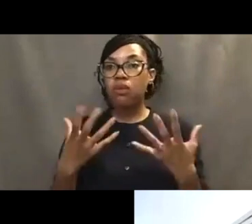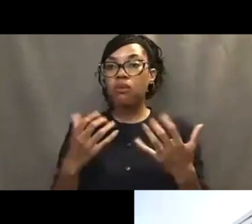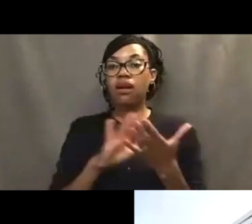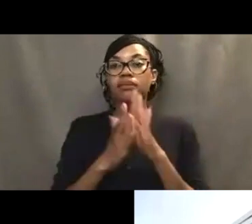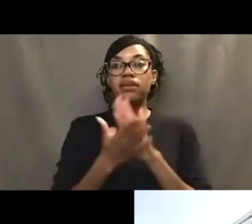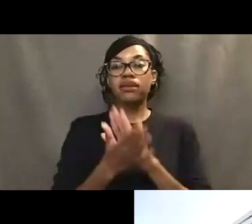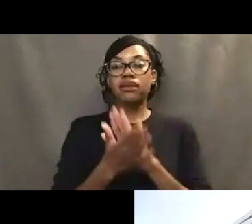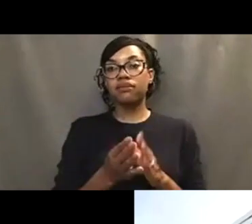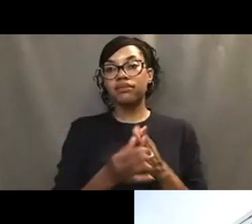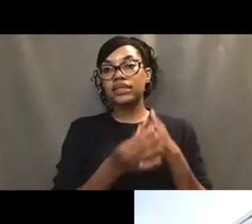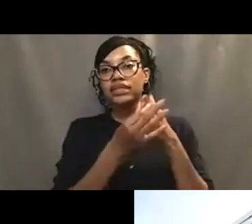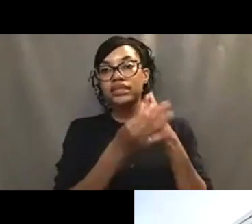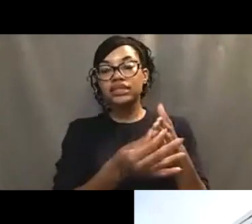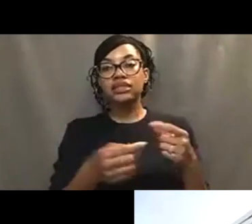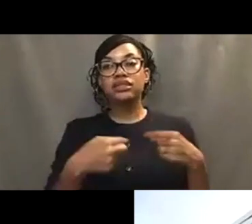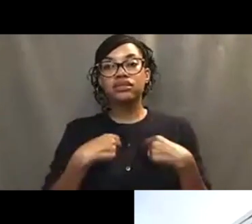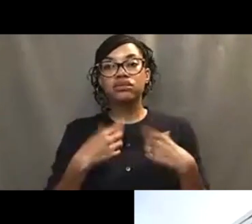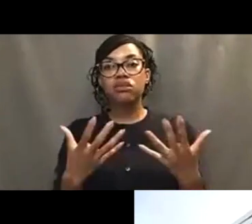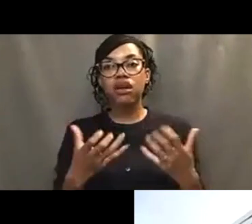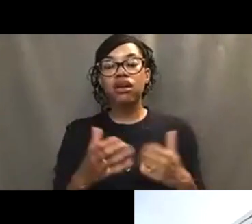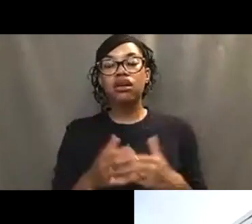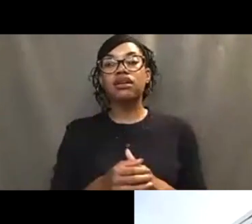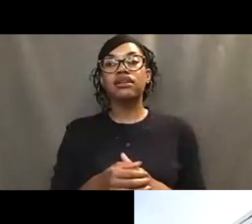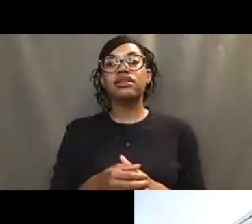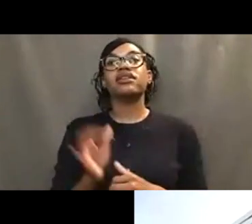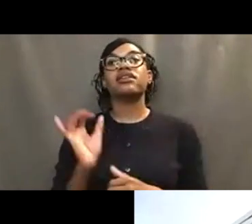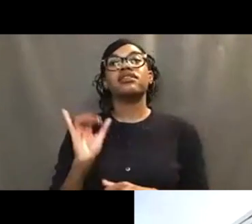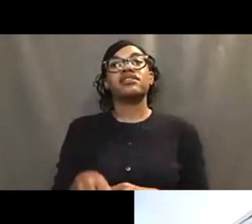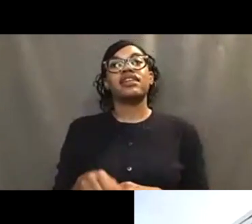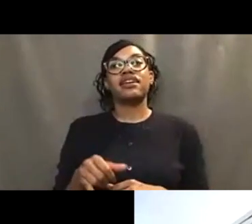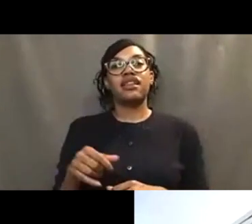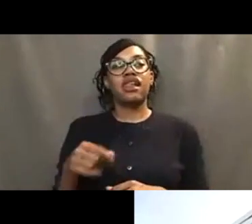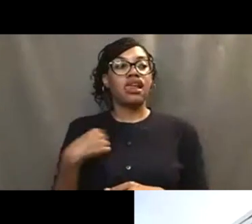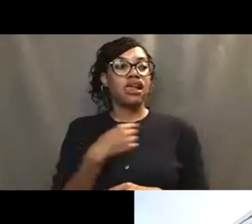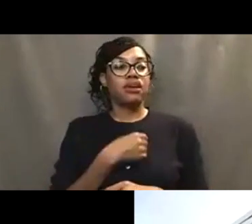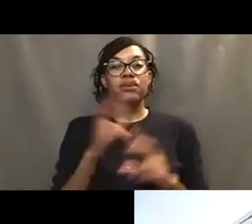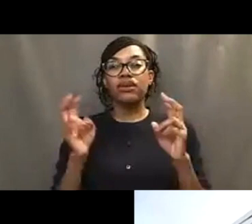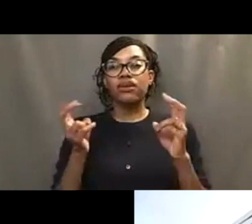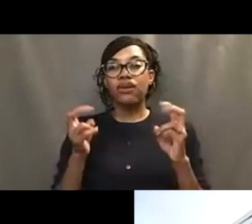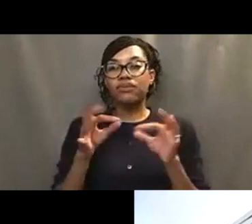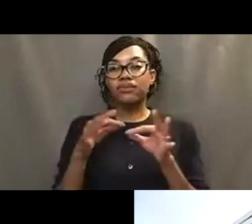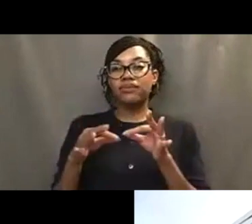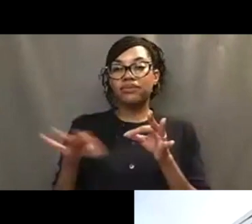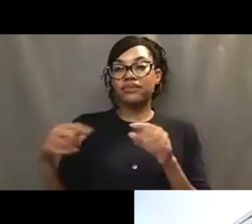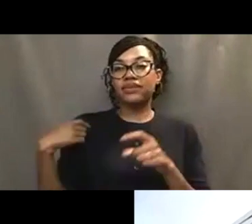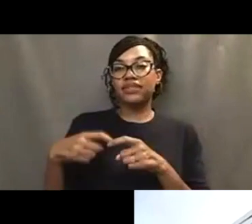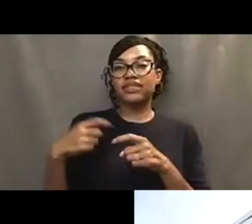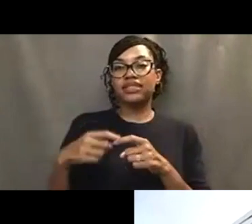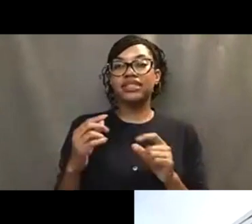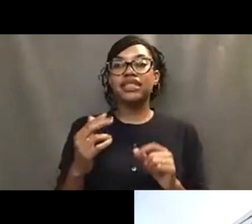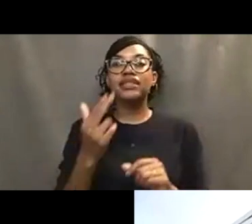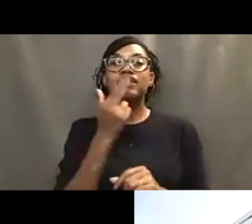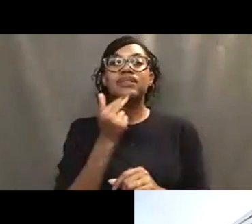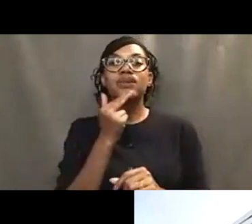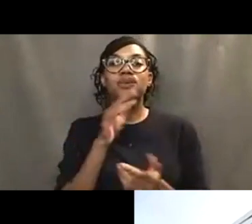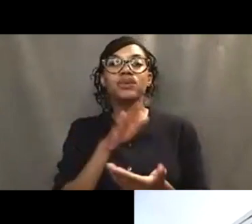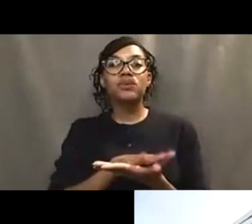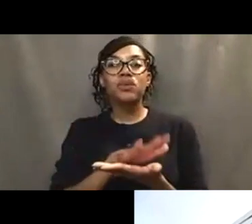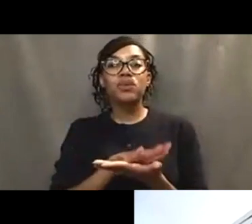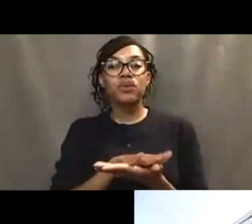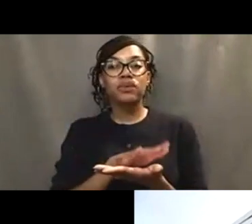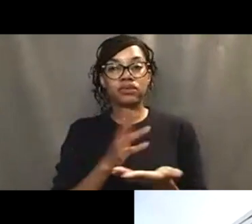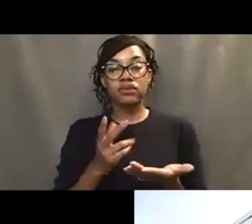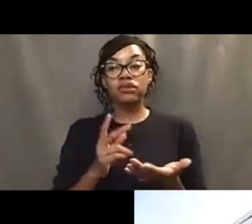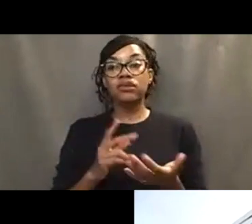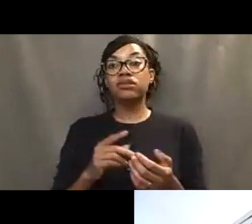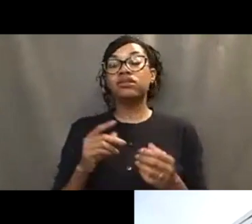And so like sort of, we called it La Escuelita, right? So the little school, and parents and students were like,